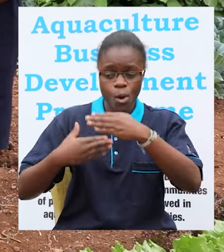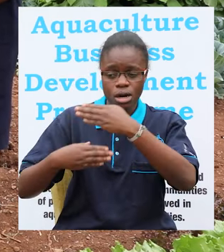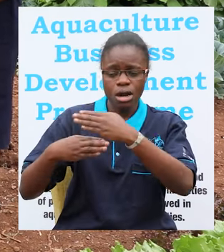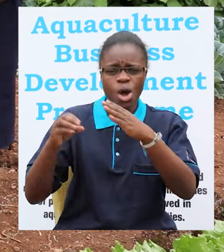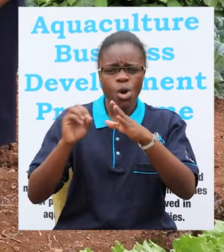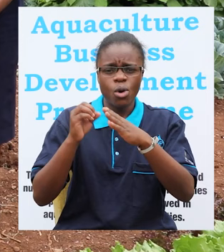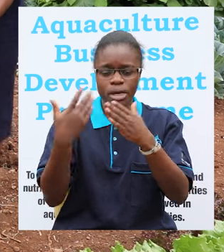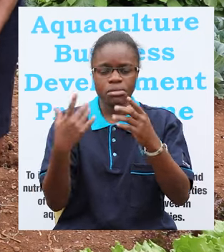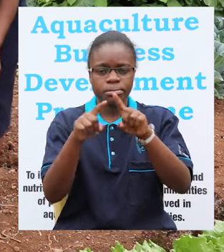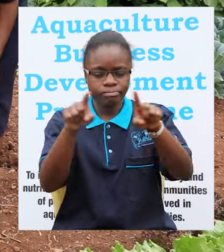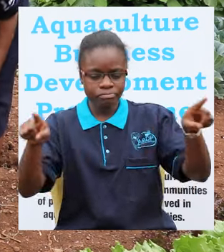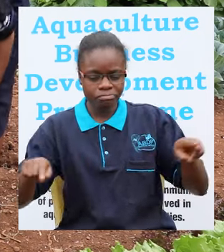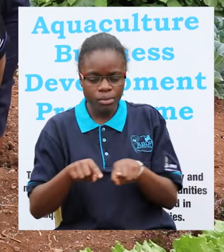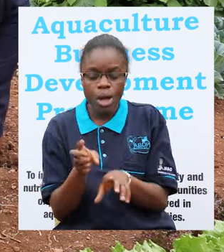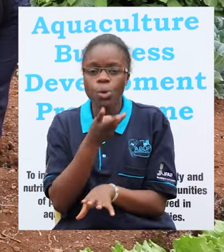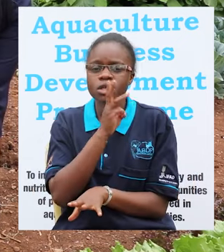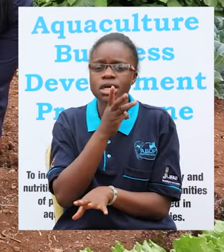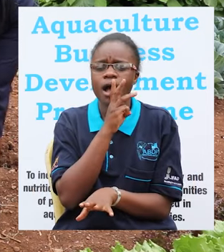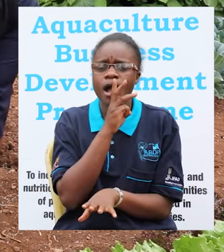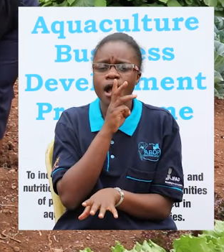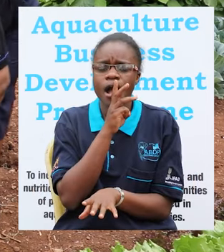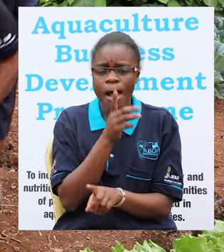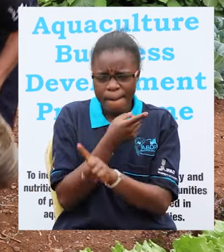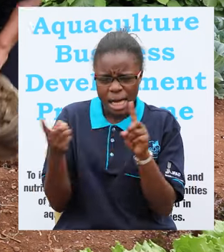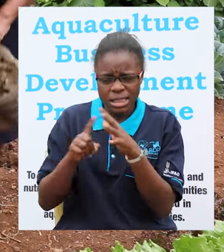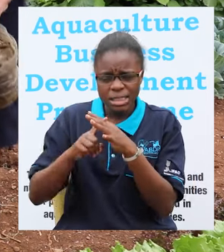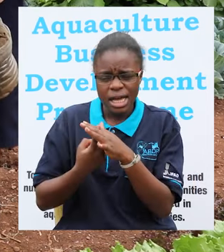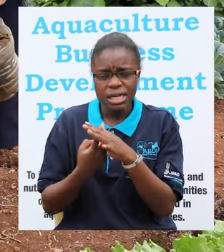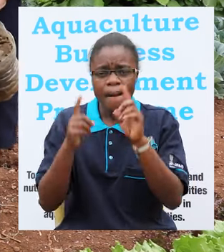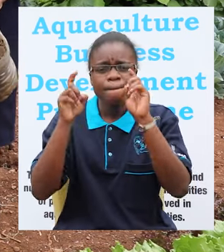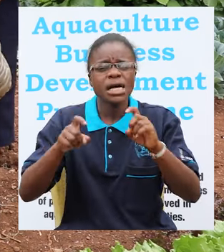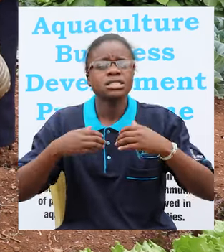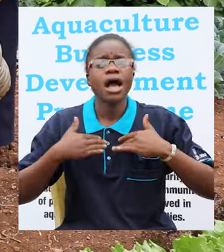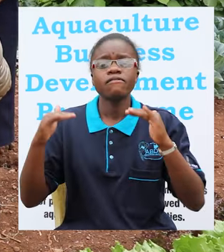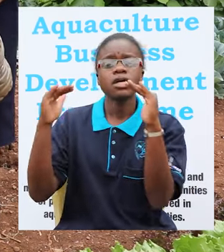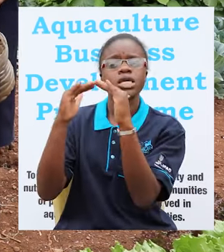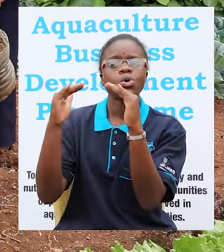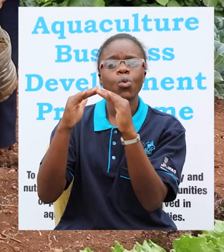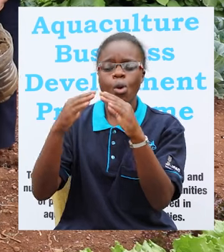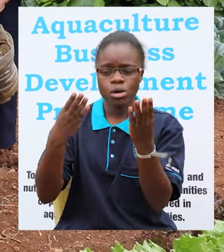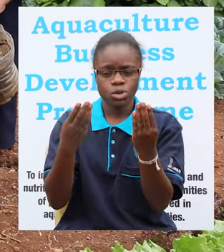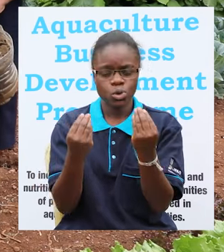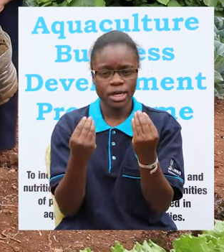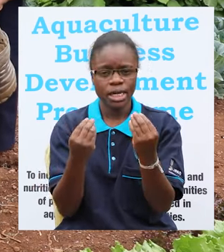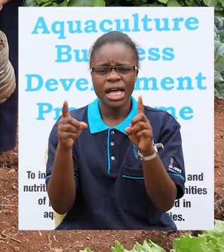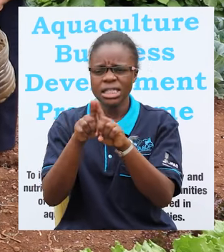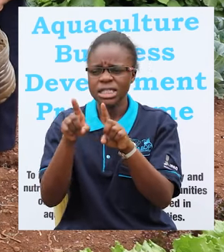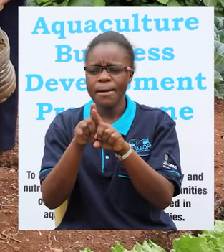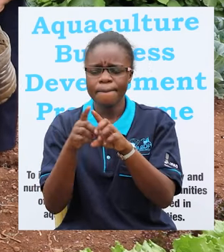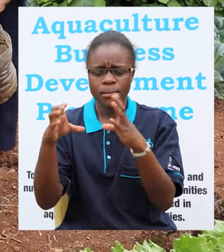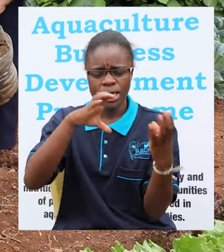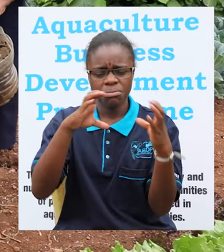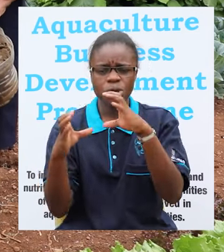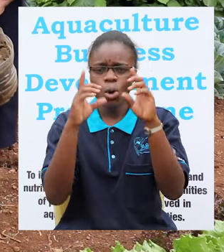the poles where you don't have a wall. And remember to start off with soil, equal amount of soil and manure, because we